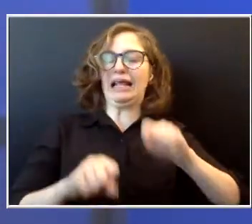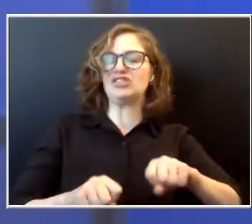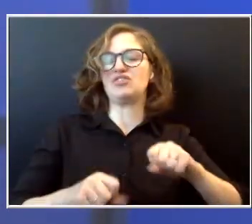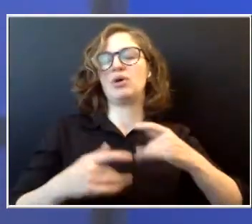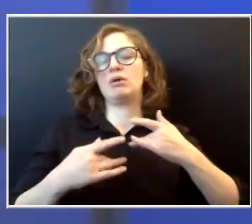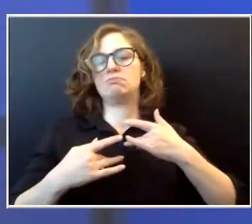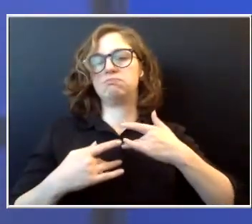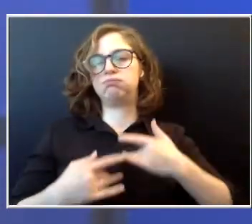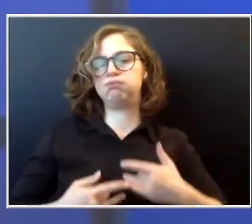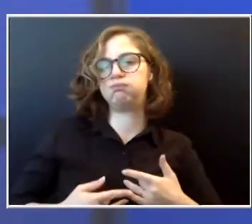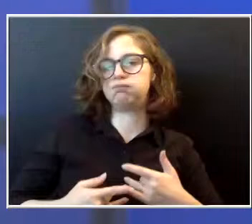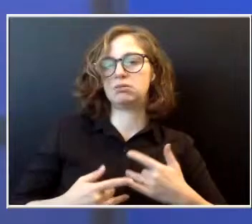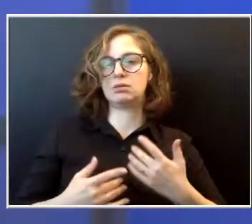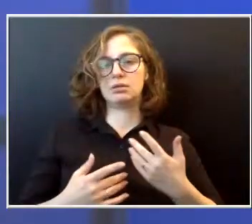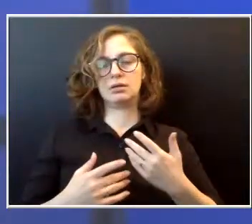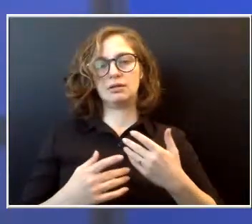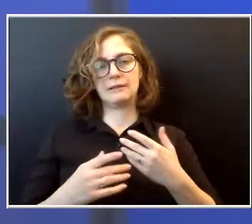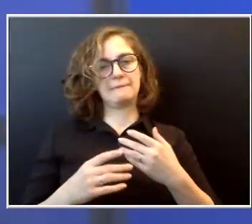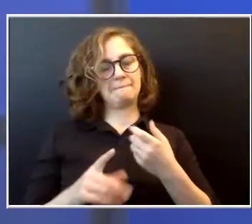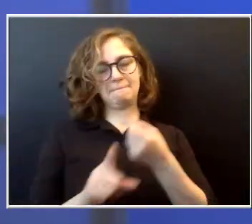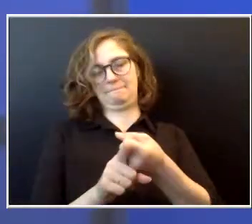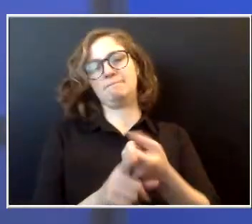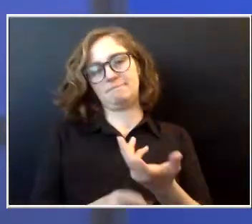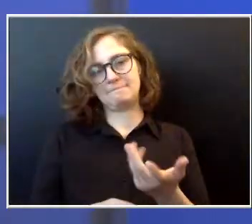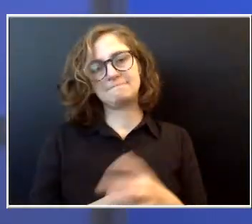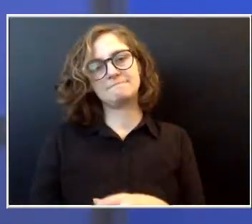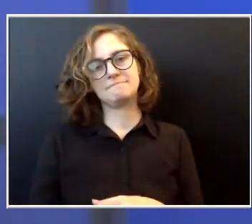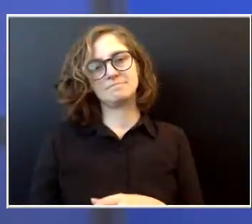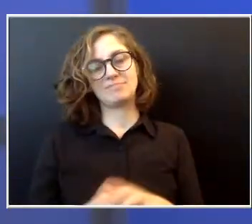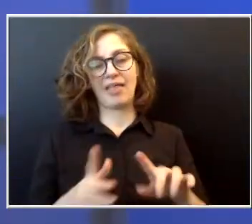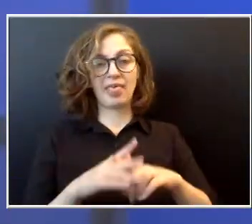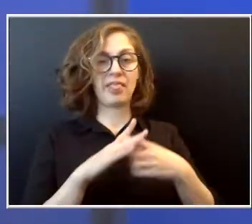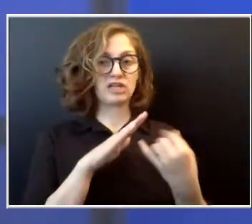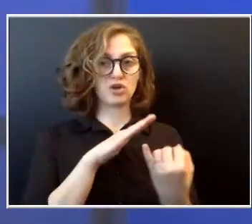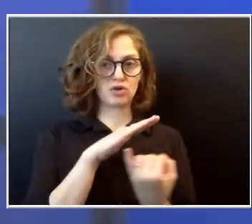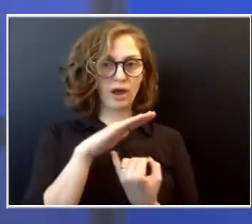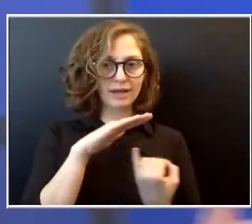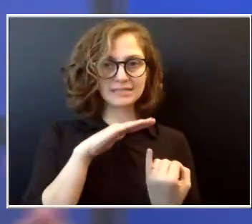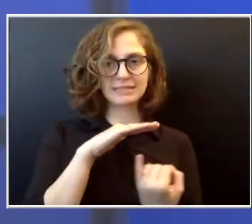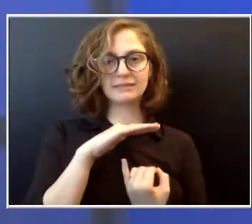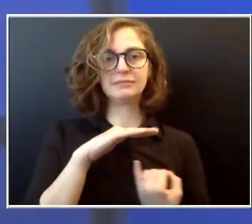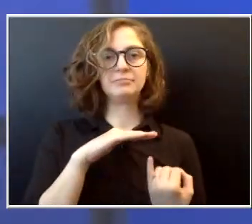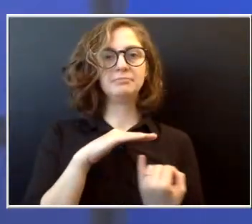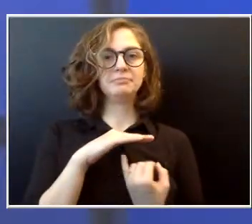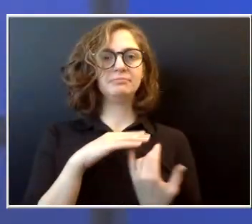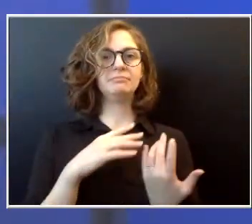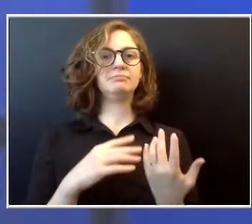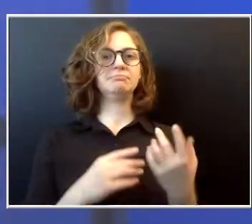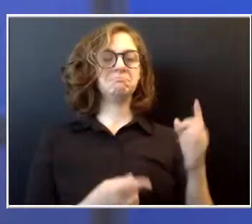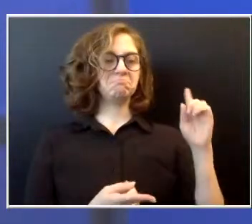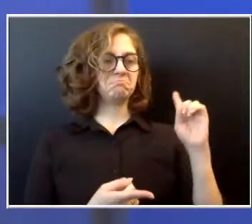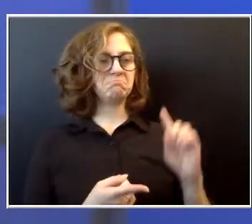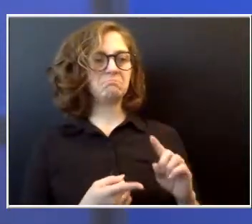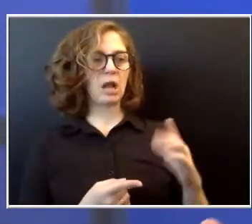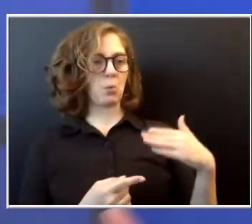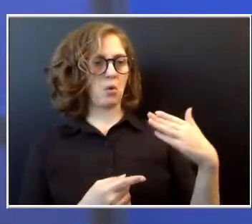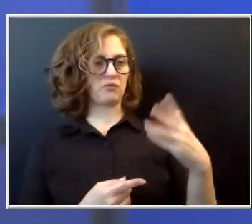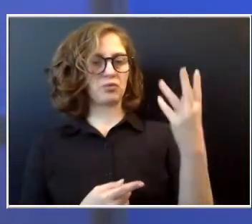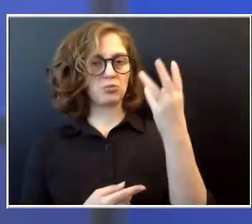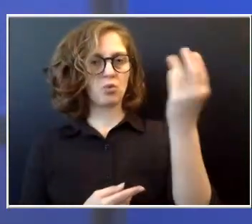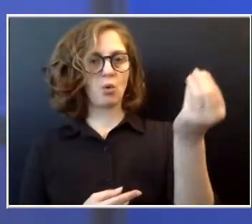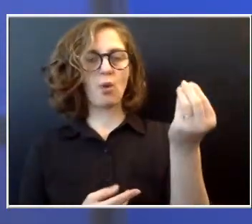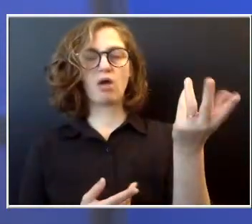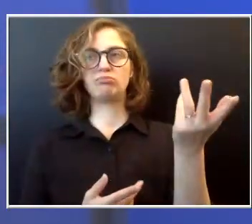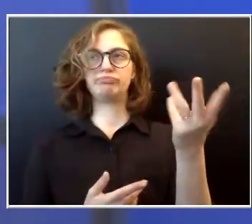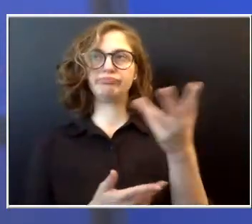and they start to isolate, they start to reduce how often they're going to go out and expose themselves to